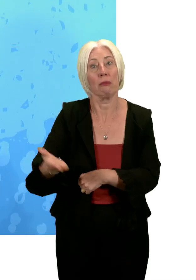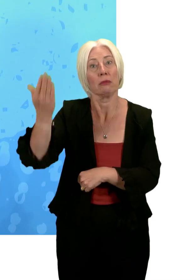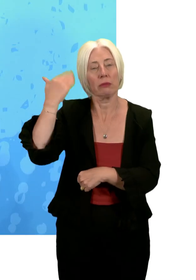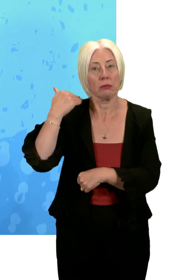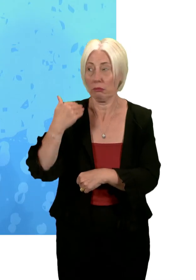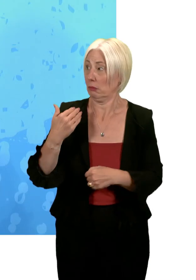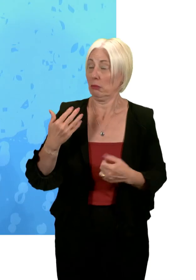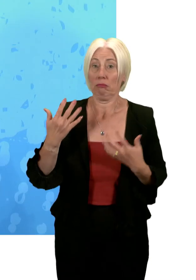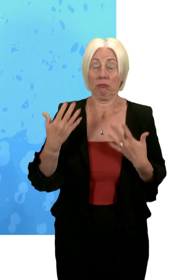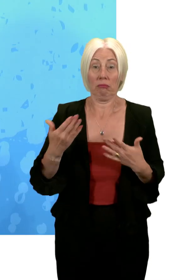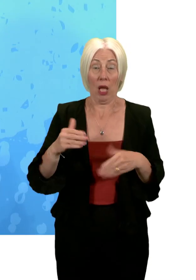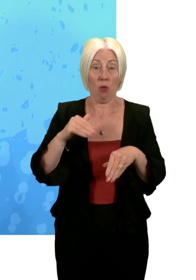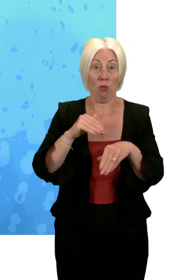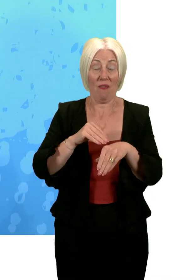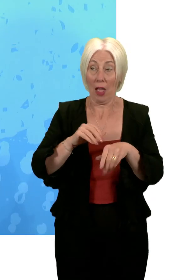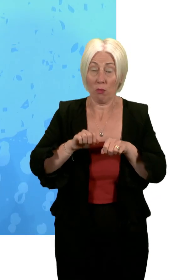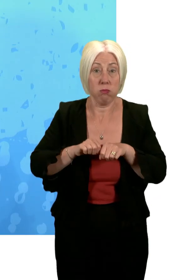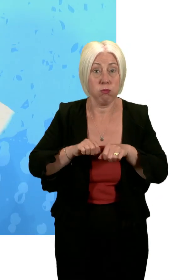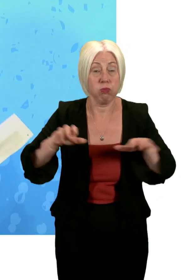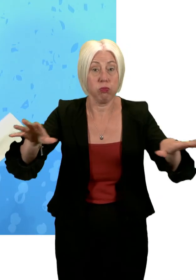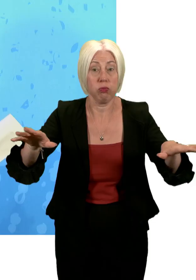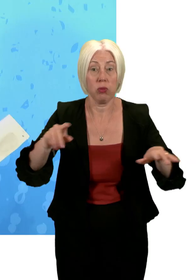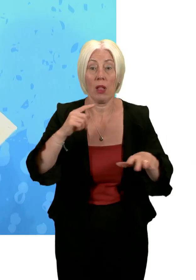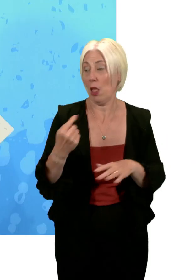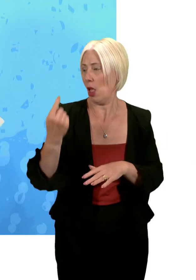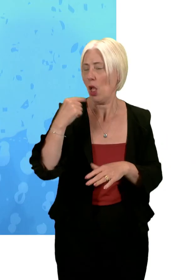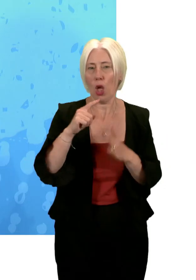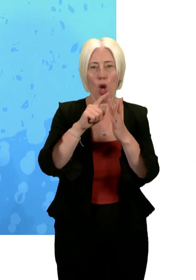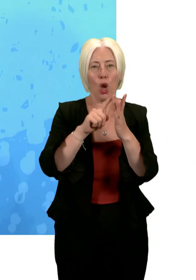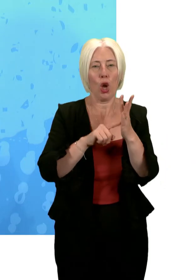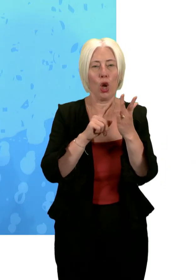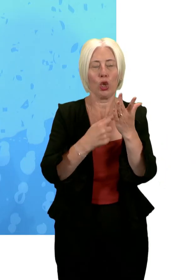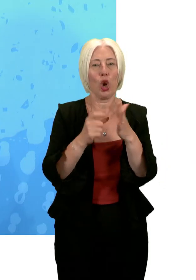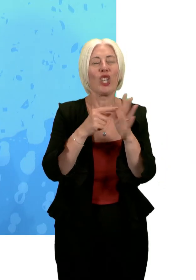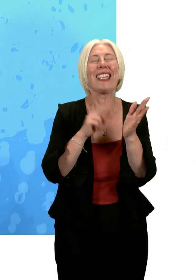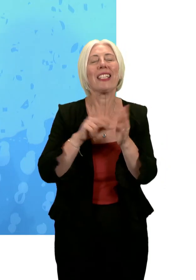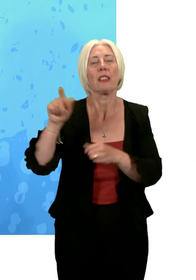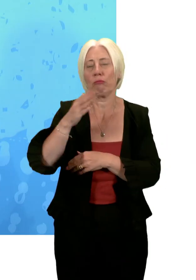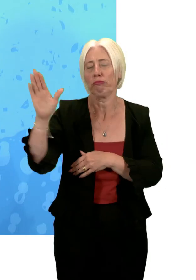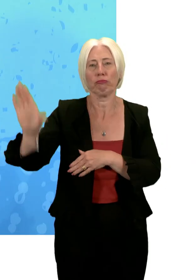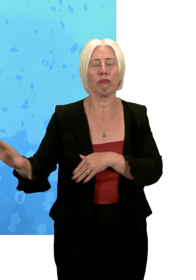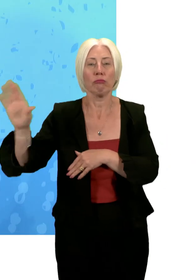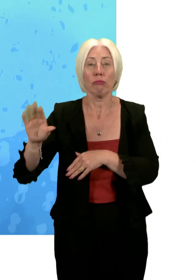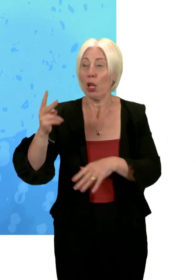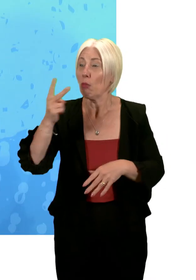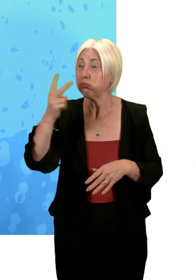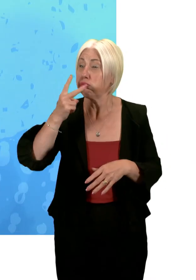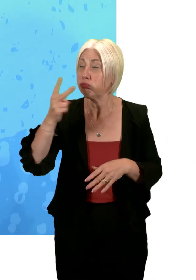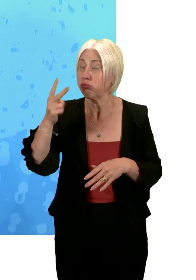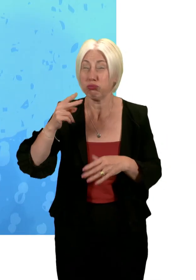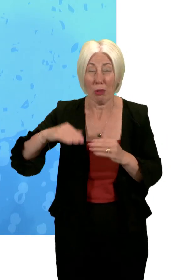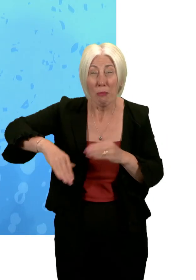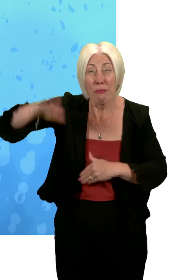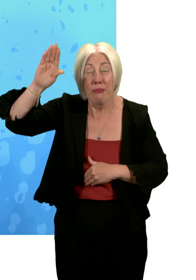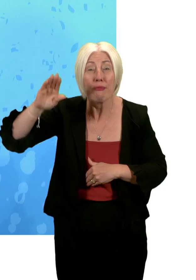had a massive effect on, I was in Jordan a couple of weeks ago. It's the highest rate of smokers. They're smoking indoors still.